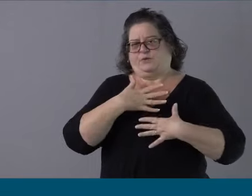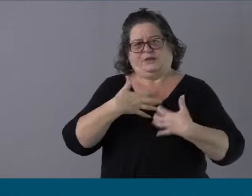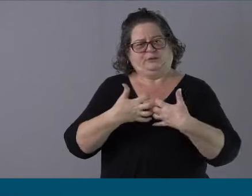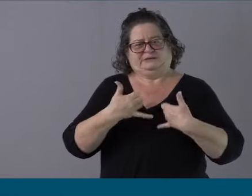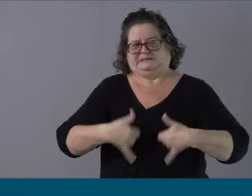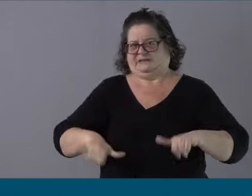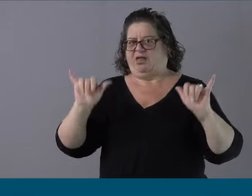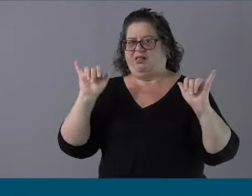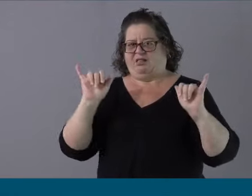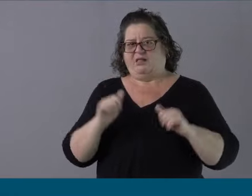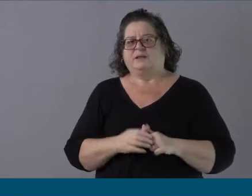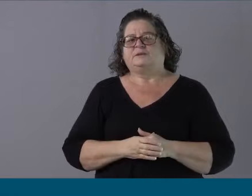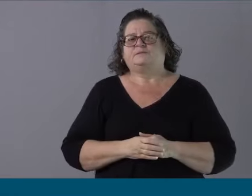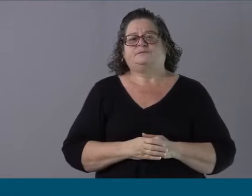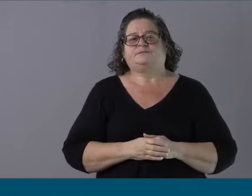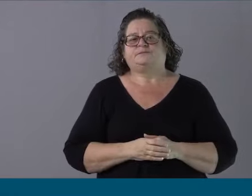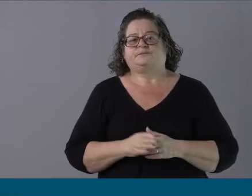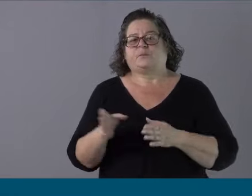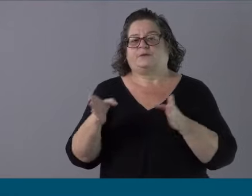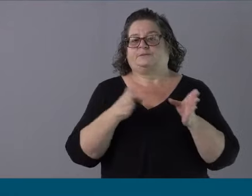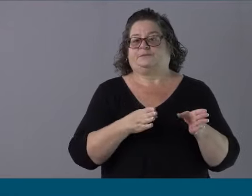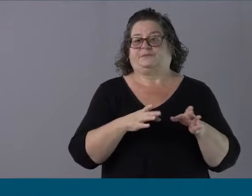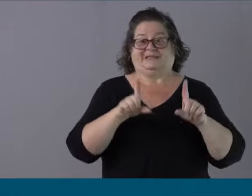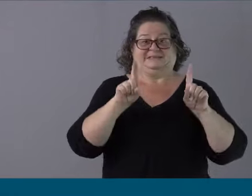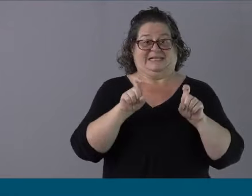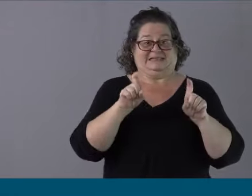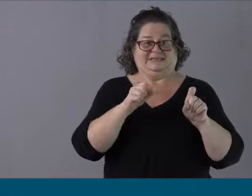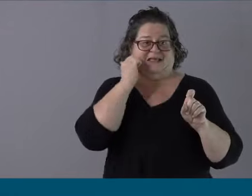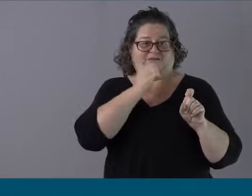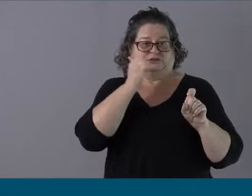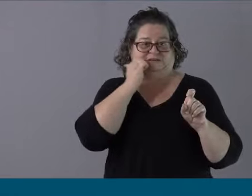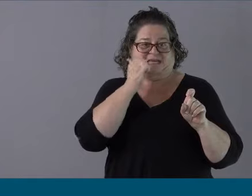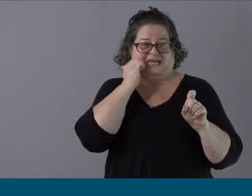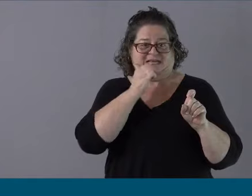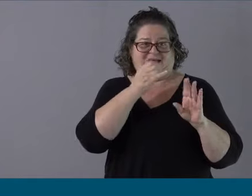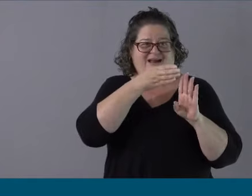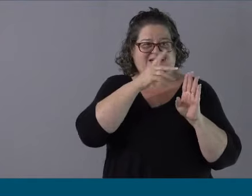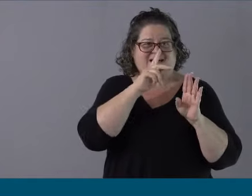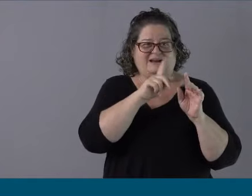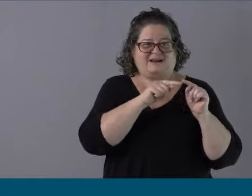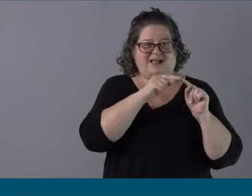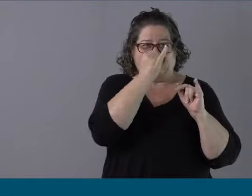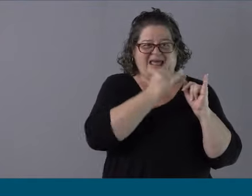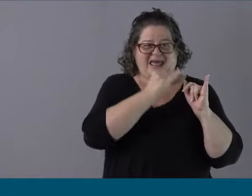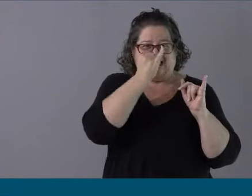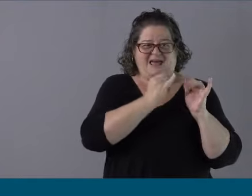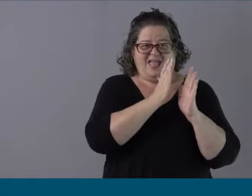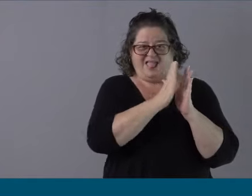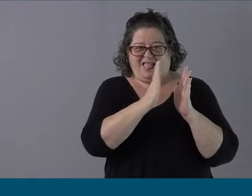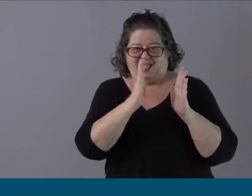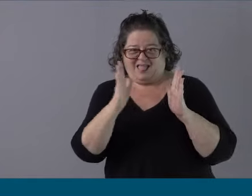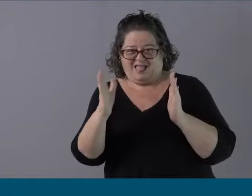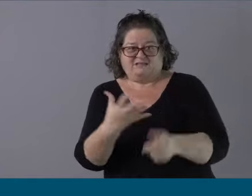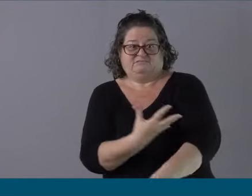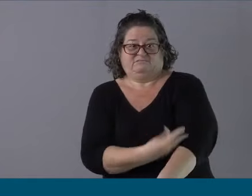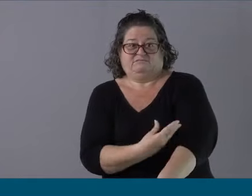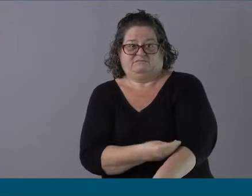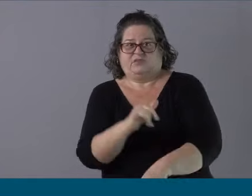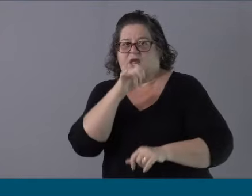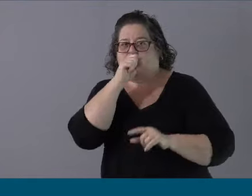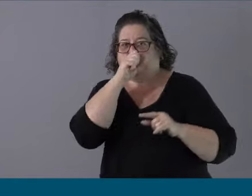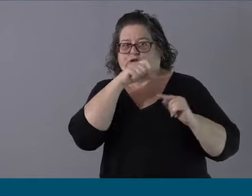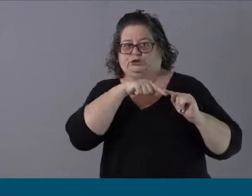This is testing by day. This is our serology test, is the orange part of